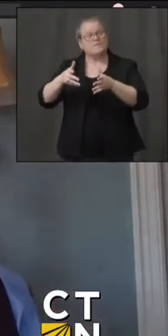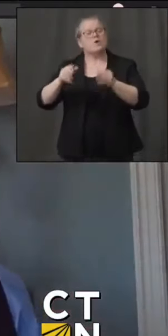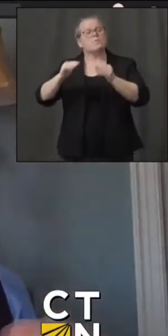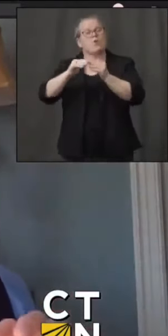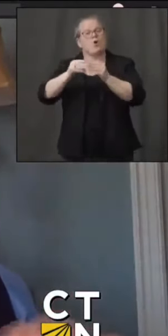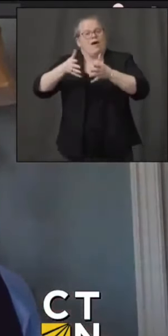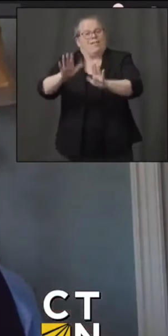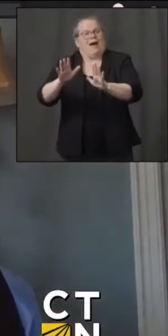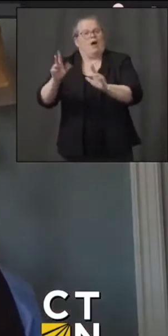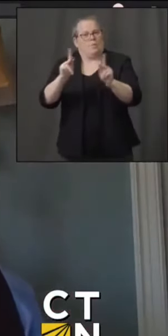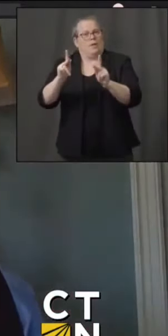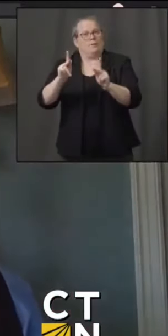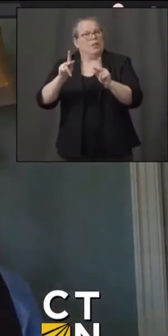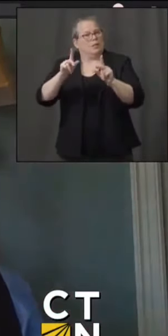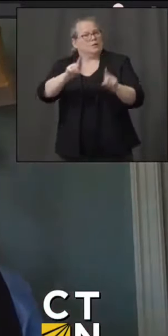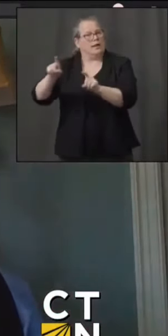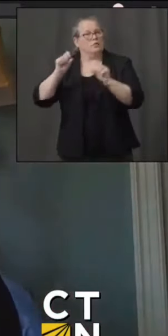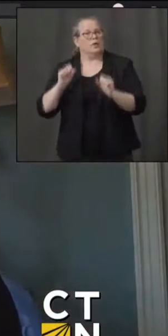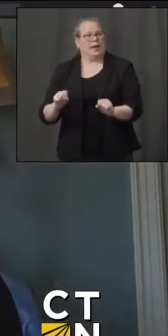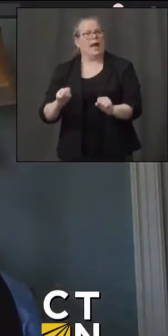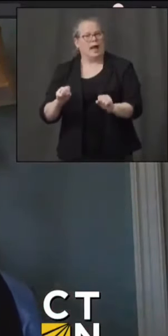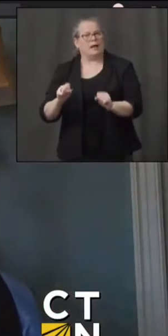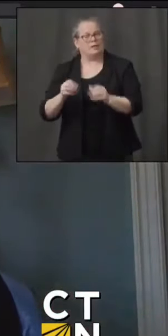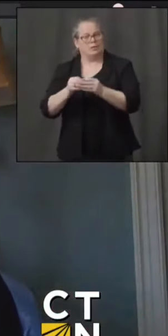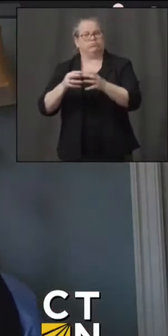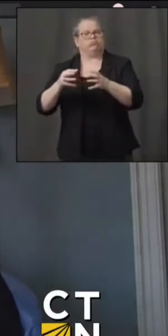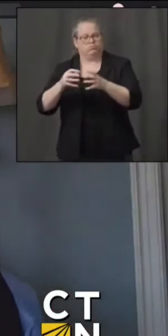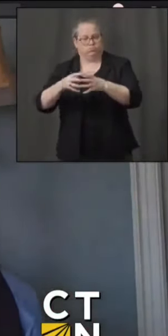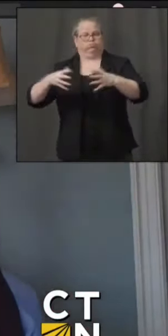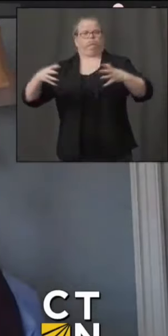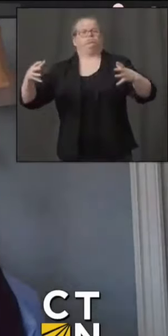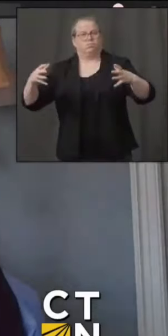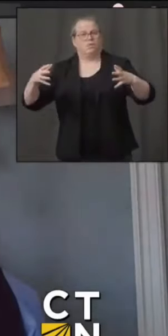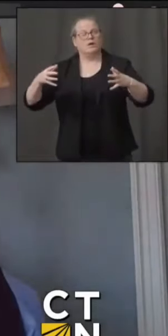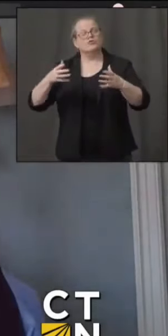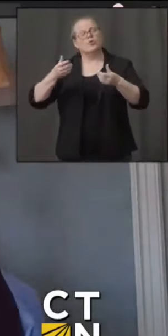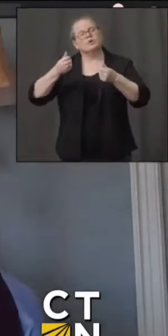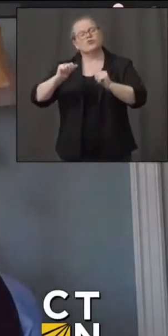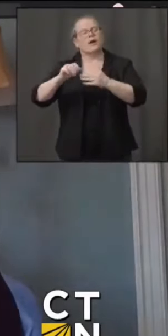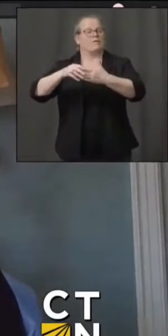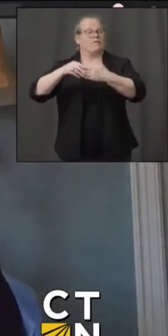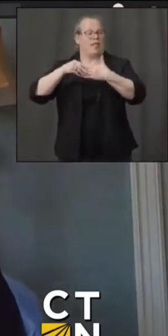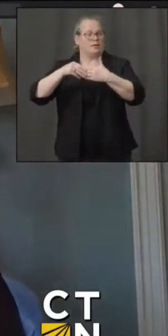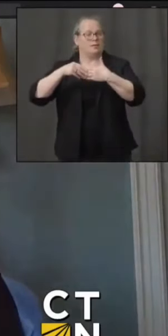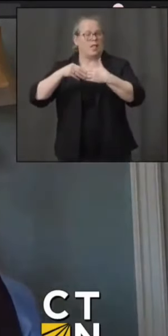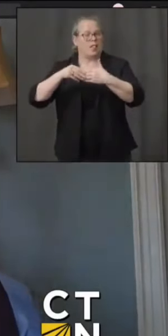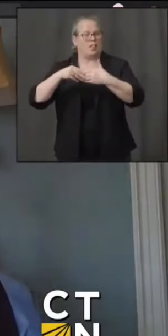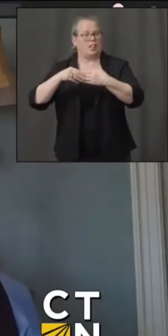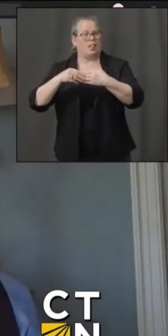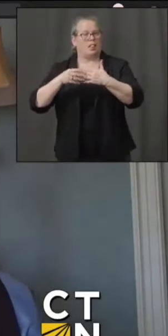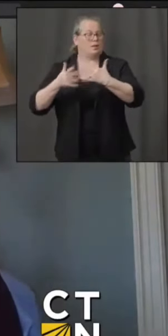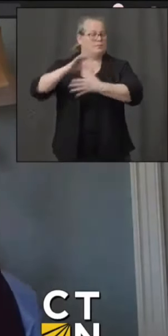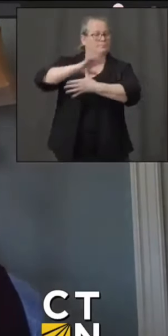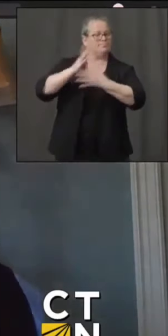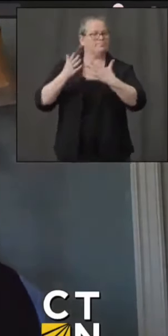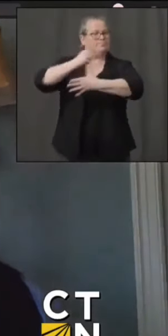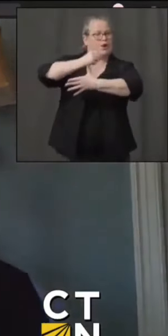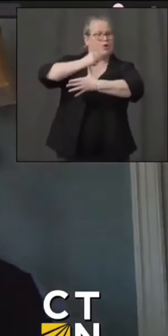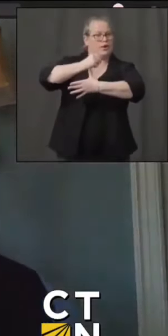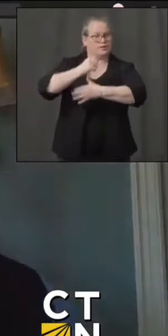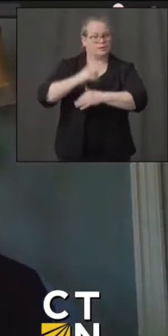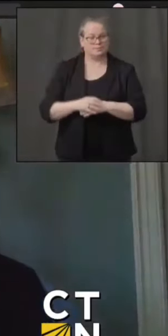to if we have more than that. So we're trying to develop a flexible framework. Part of the issue with